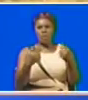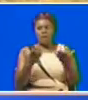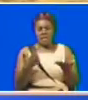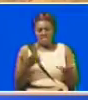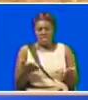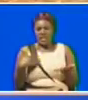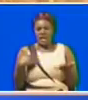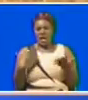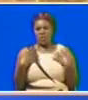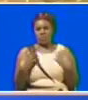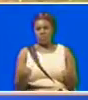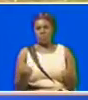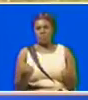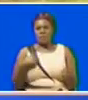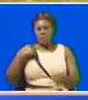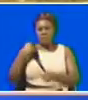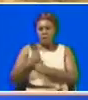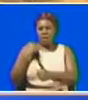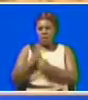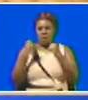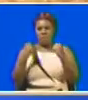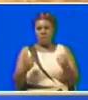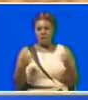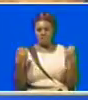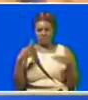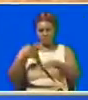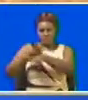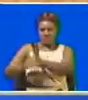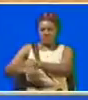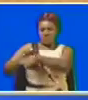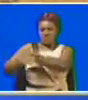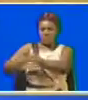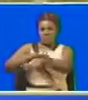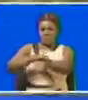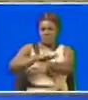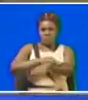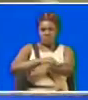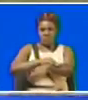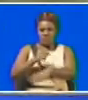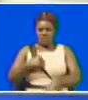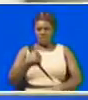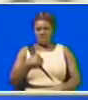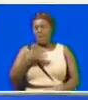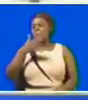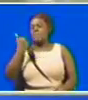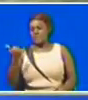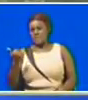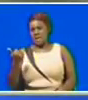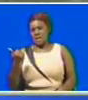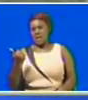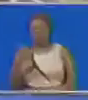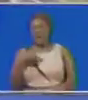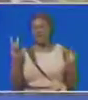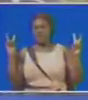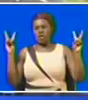now. I've really worked hard with you know, the physiotherapist and I feel good. I don't have